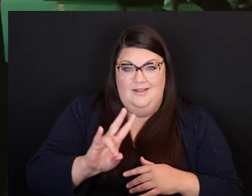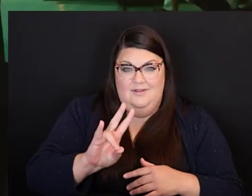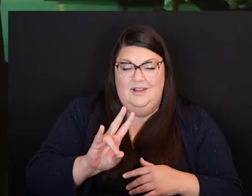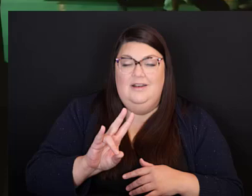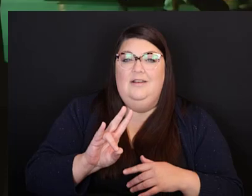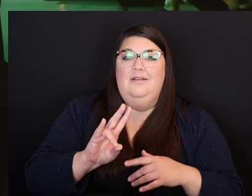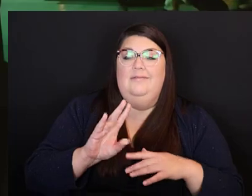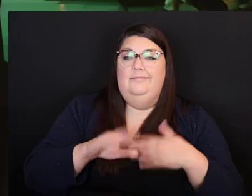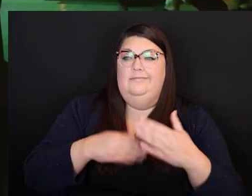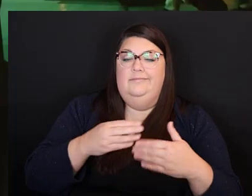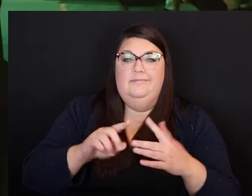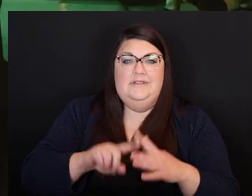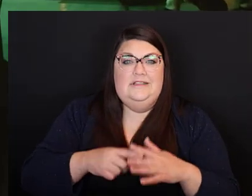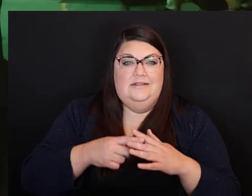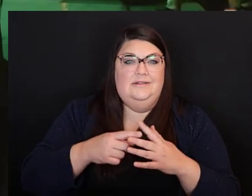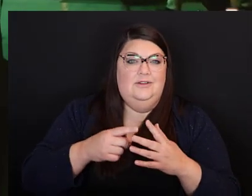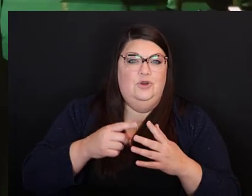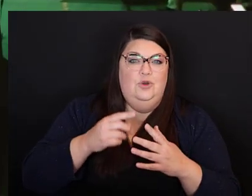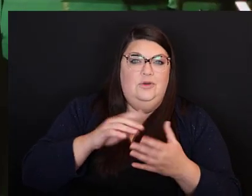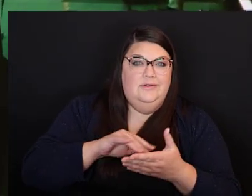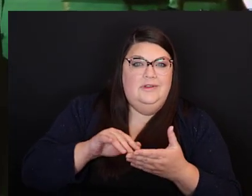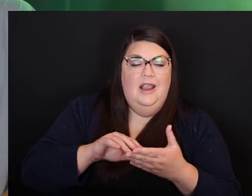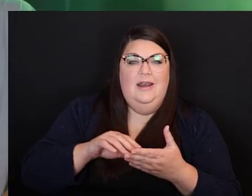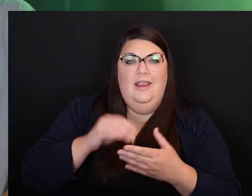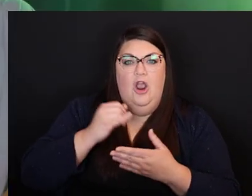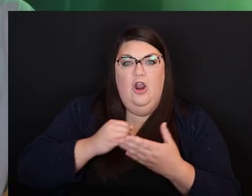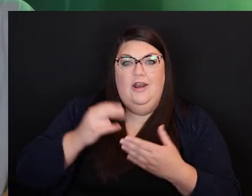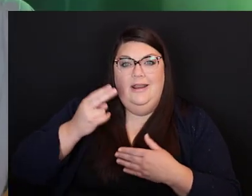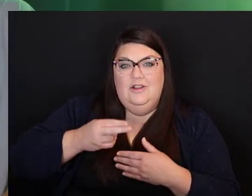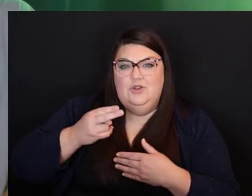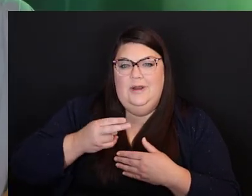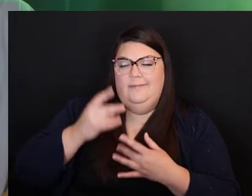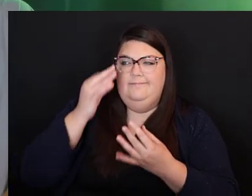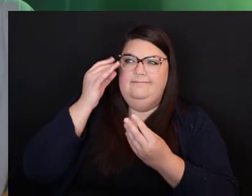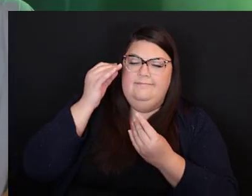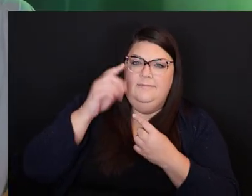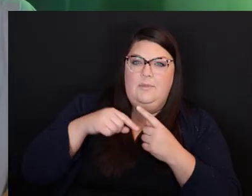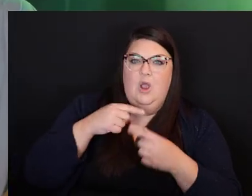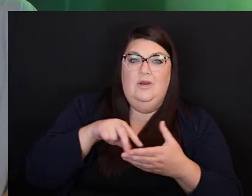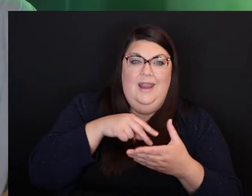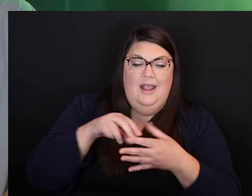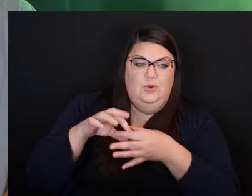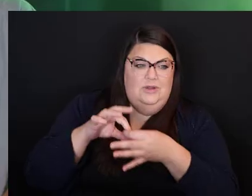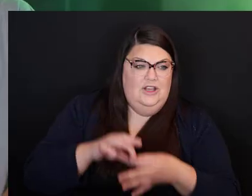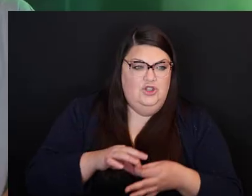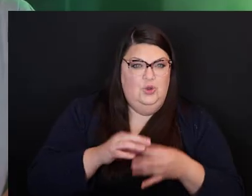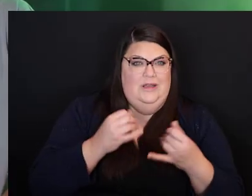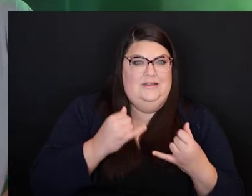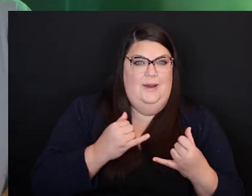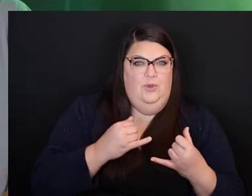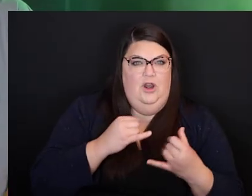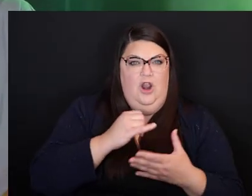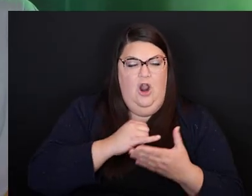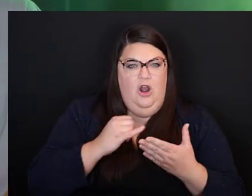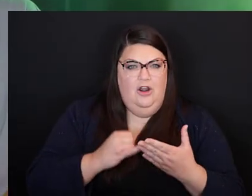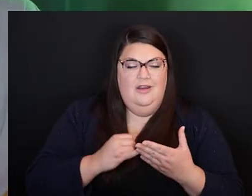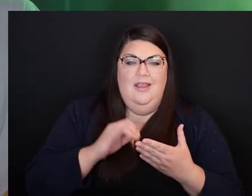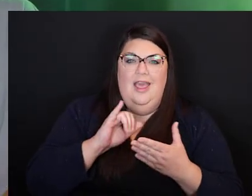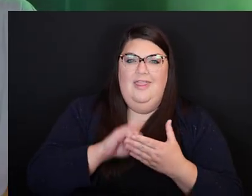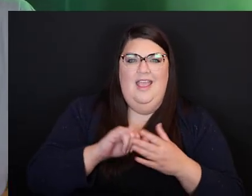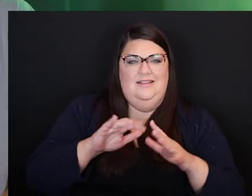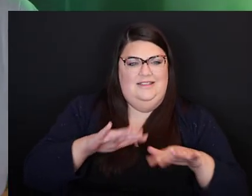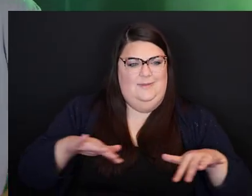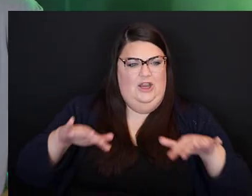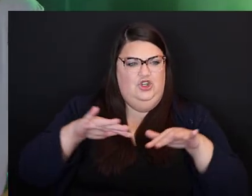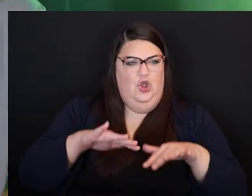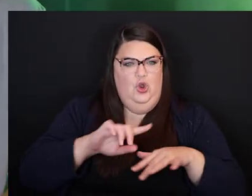when I was 7 years old. I went on to study art history. So I'm really kind of thinking about dance in relationship to contemporary art.